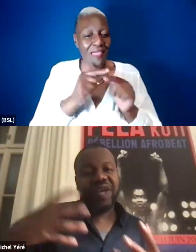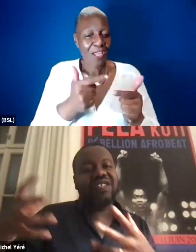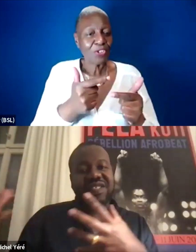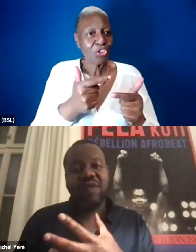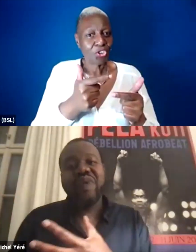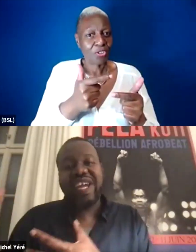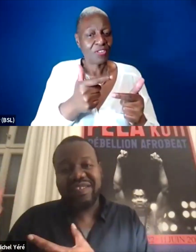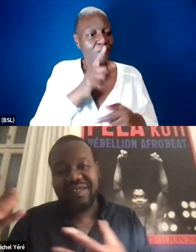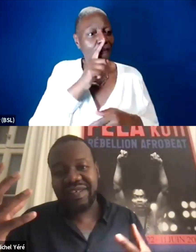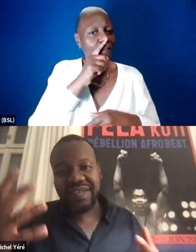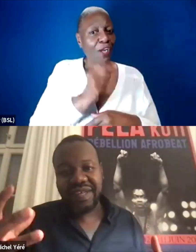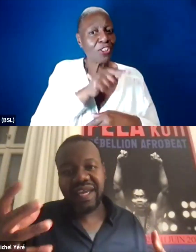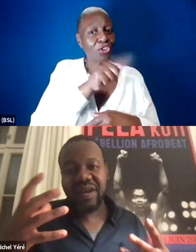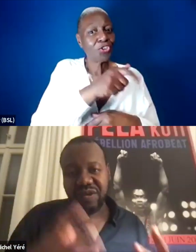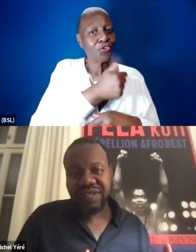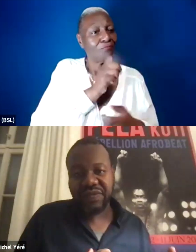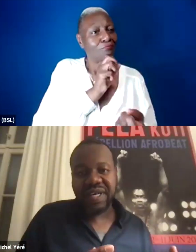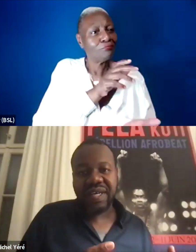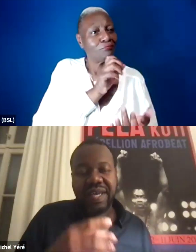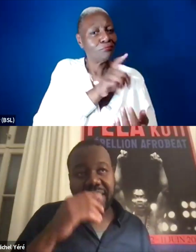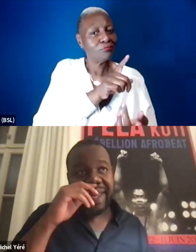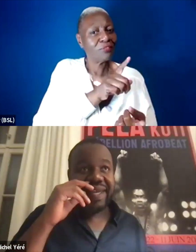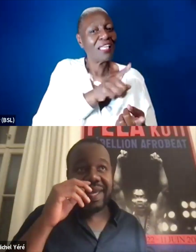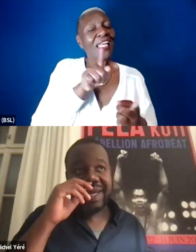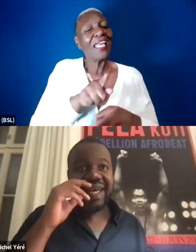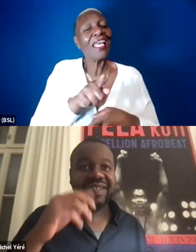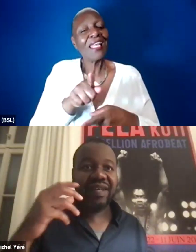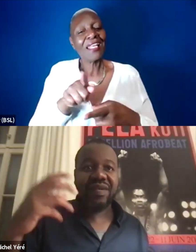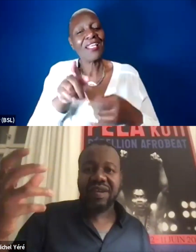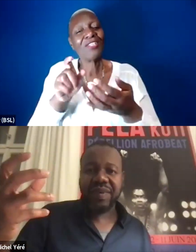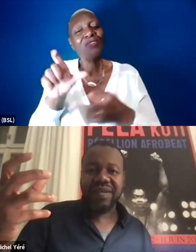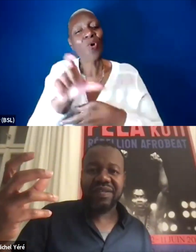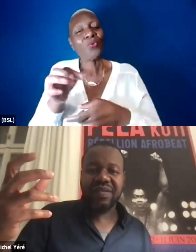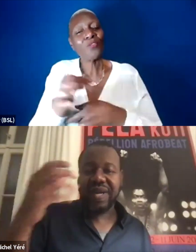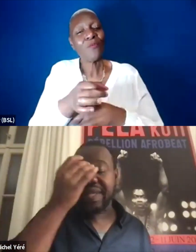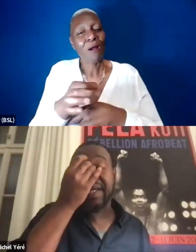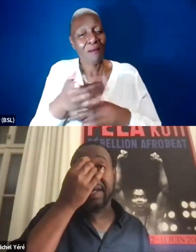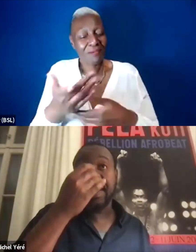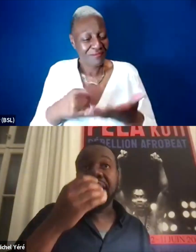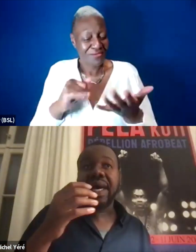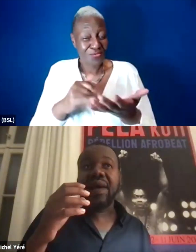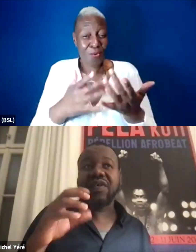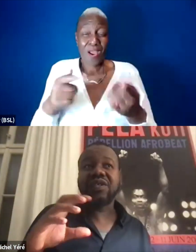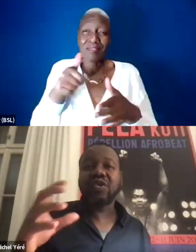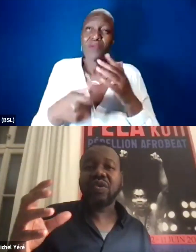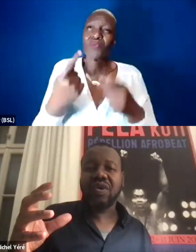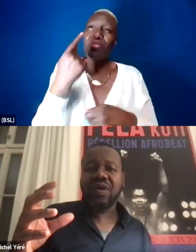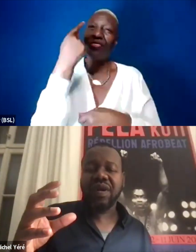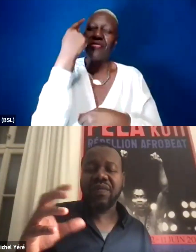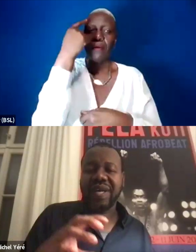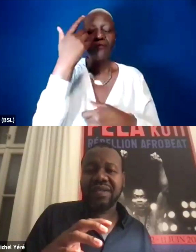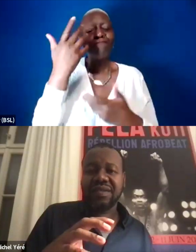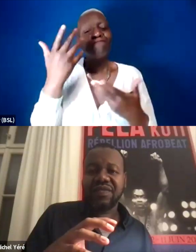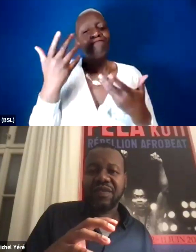how French is practiced in Côte d'Ivoire. And I started to think about it in a way that I wasn't